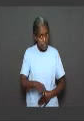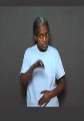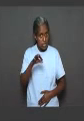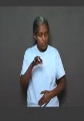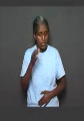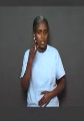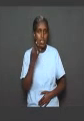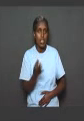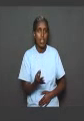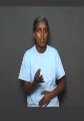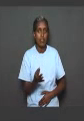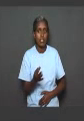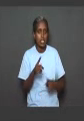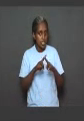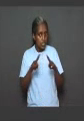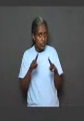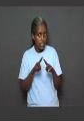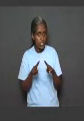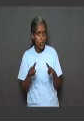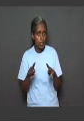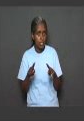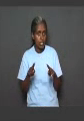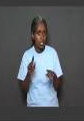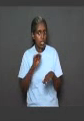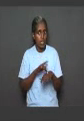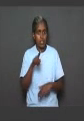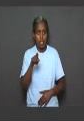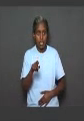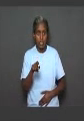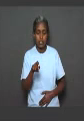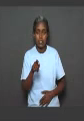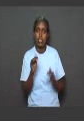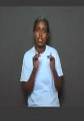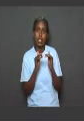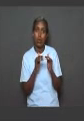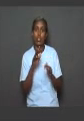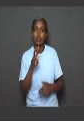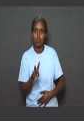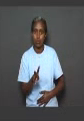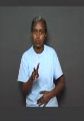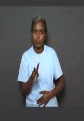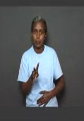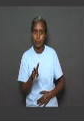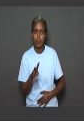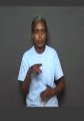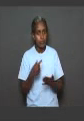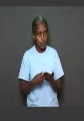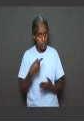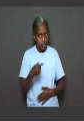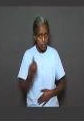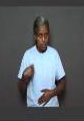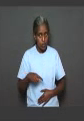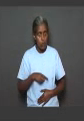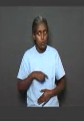if f is differentiable at x equals 2, then we